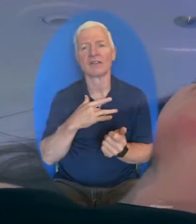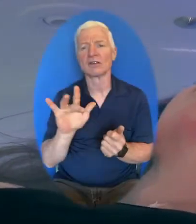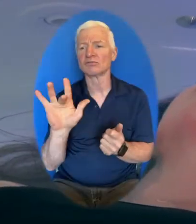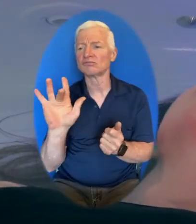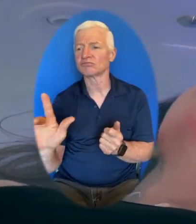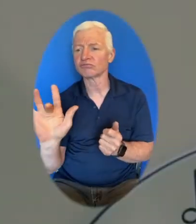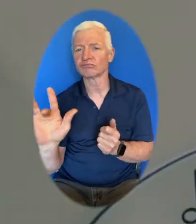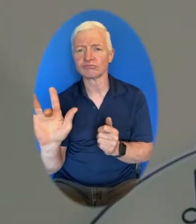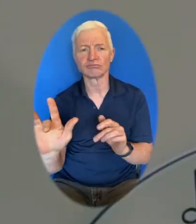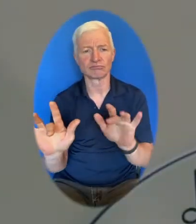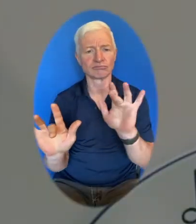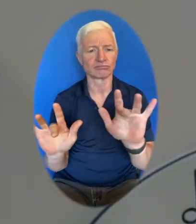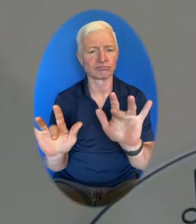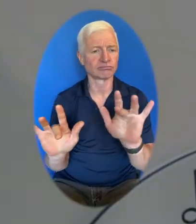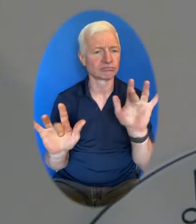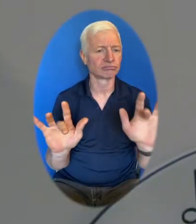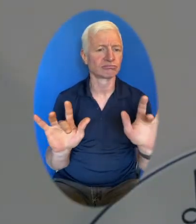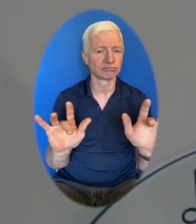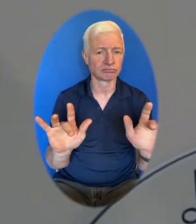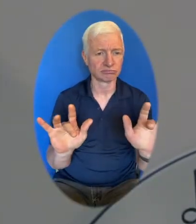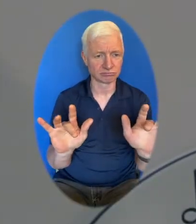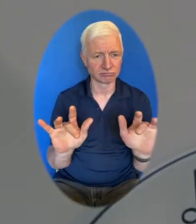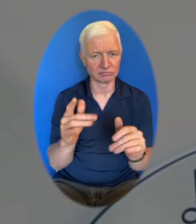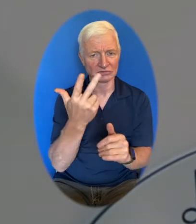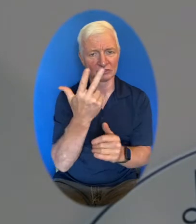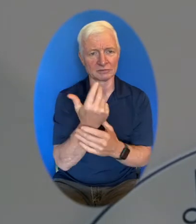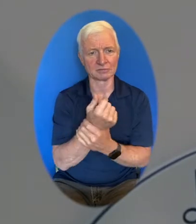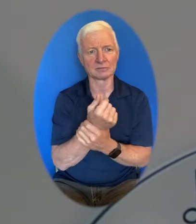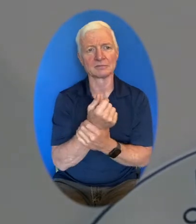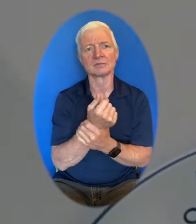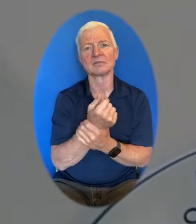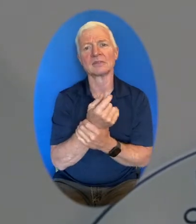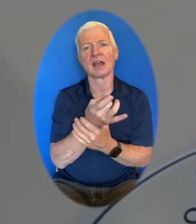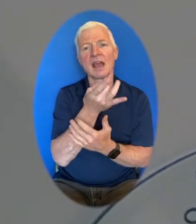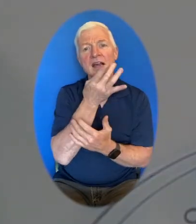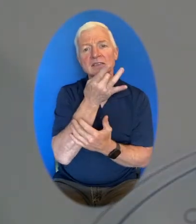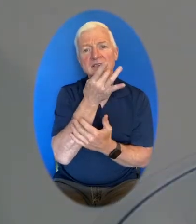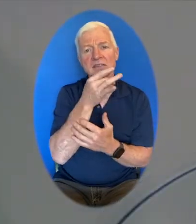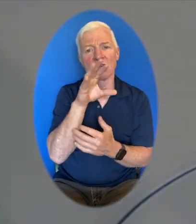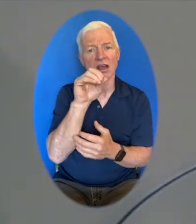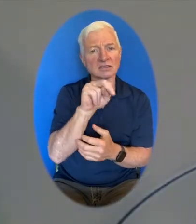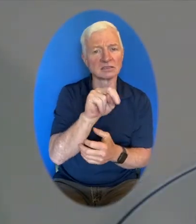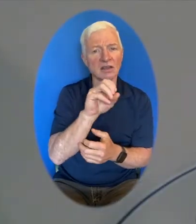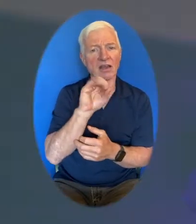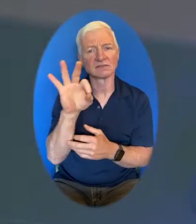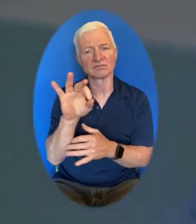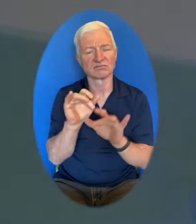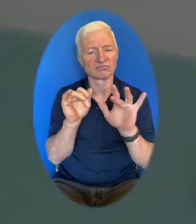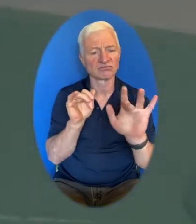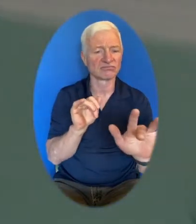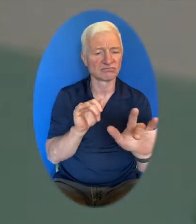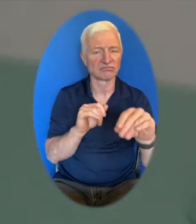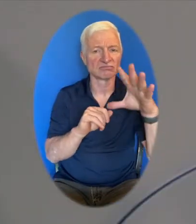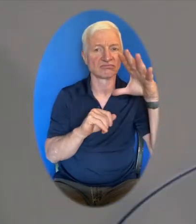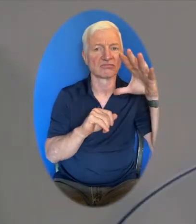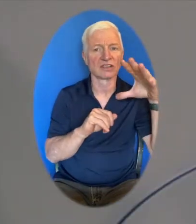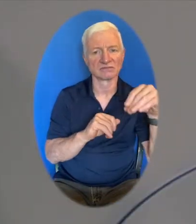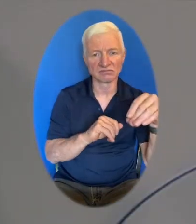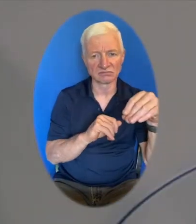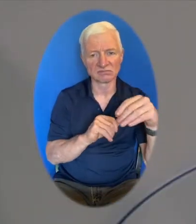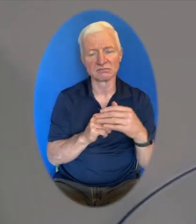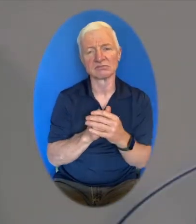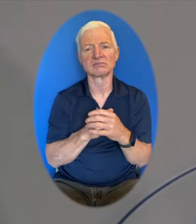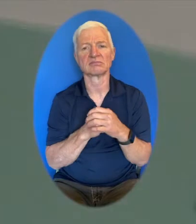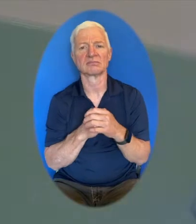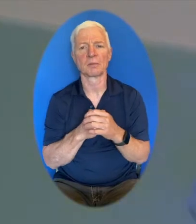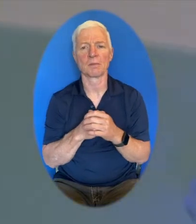Harder. Familiarize yourself with the 3 buttons inside. Press to turn the light inside the tank off. Press again to turn it